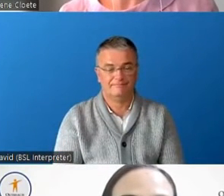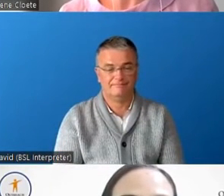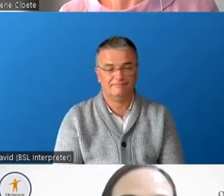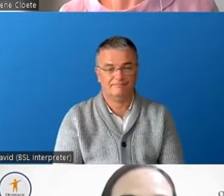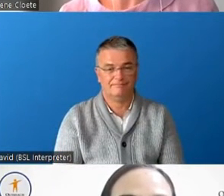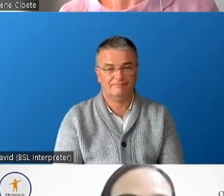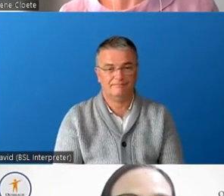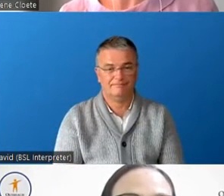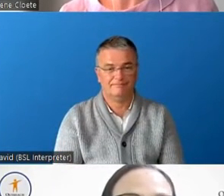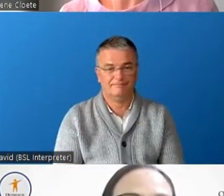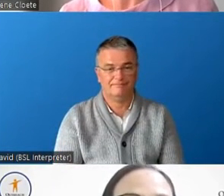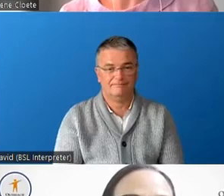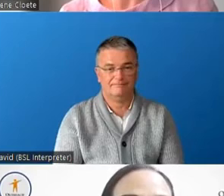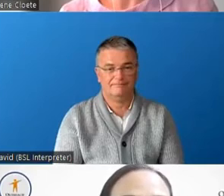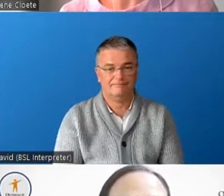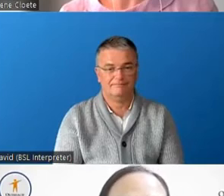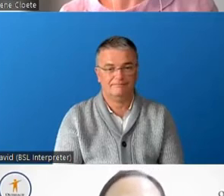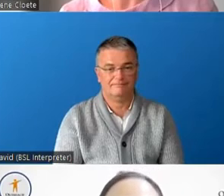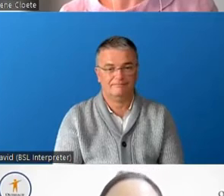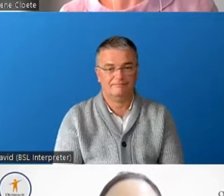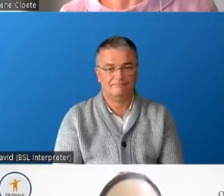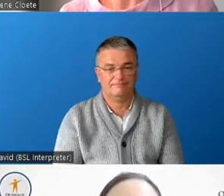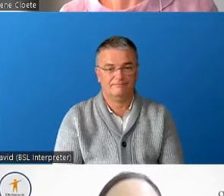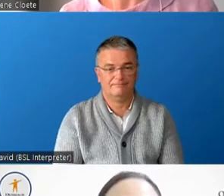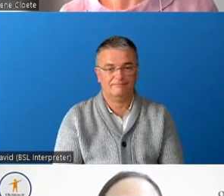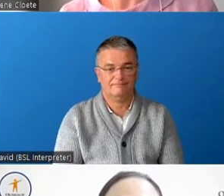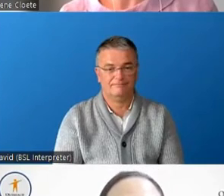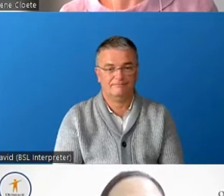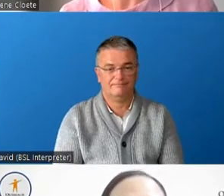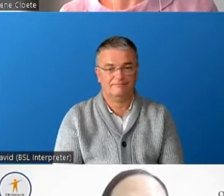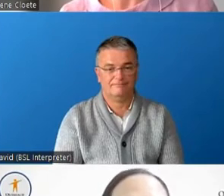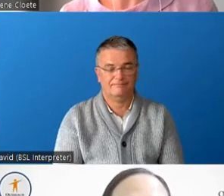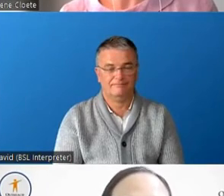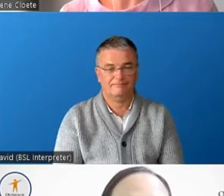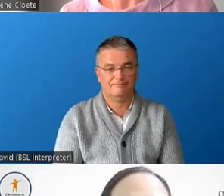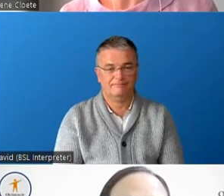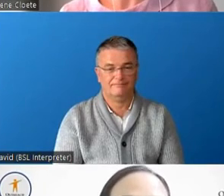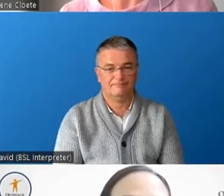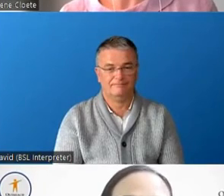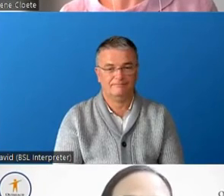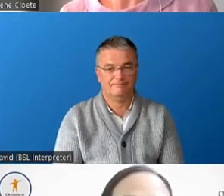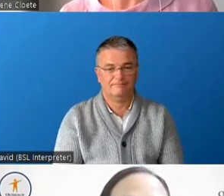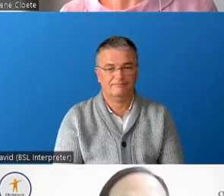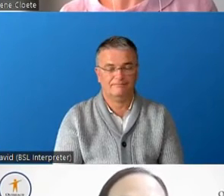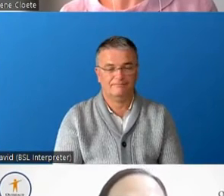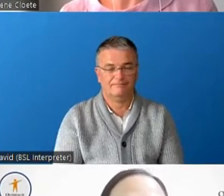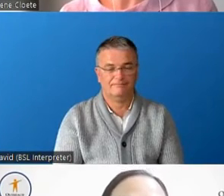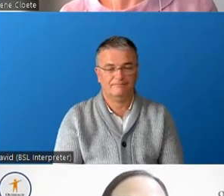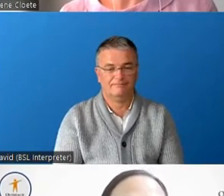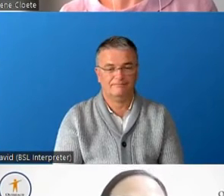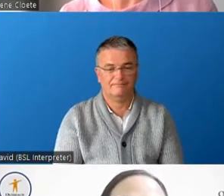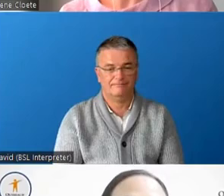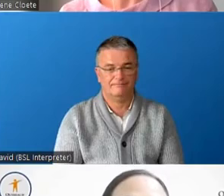Kami po ang SPPC Kapakulan, matatagpuan po sa Kapakulan, Milagros, Masbate. Ako po